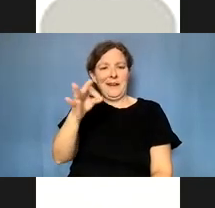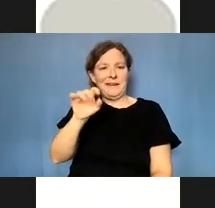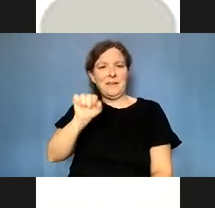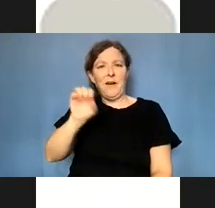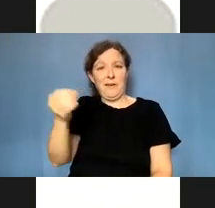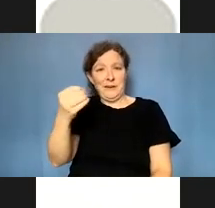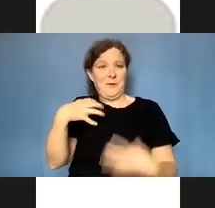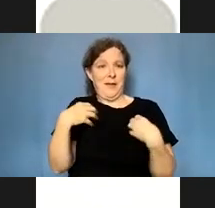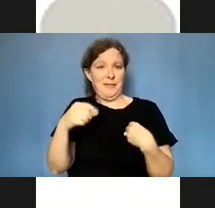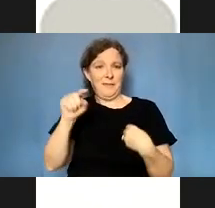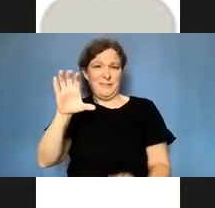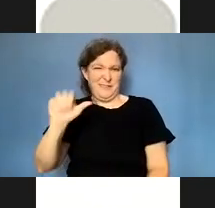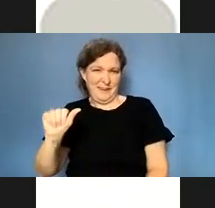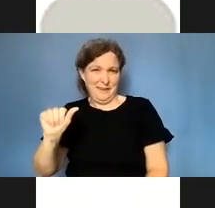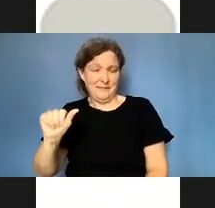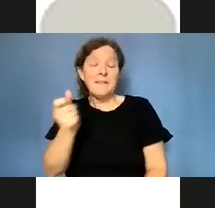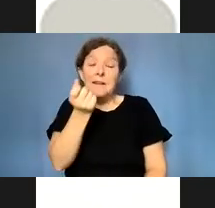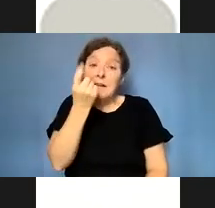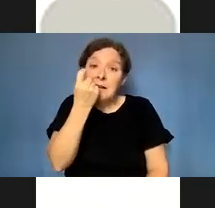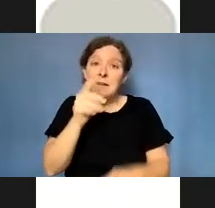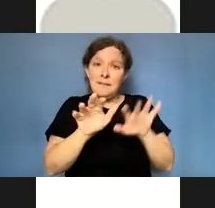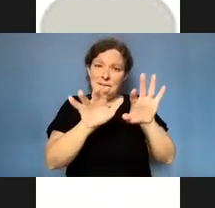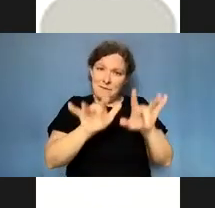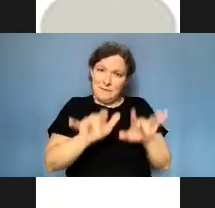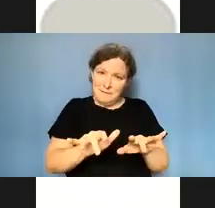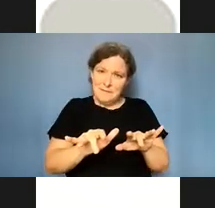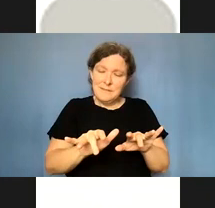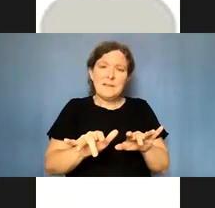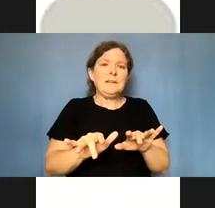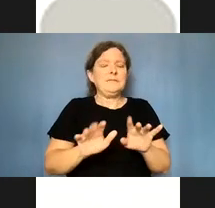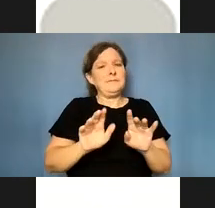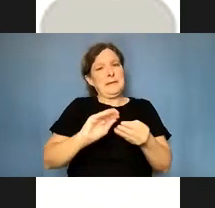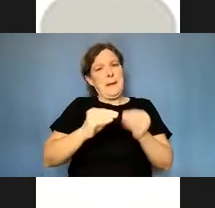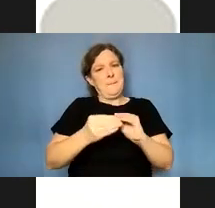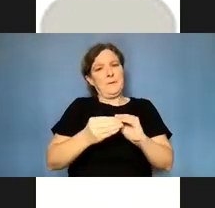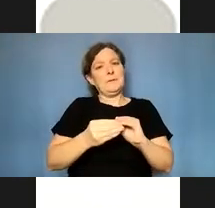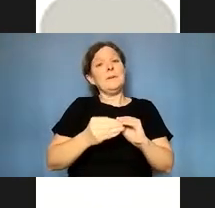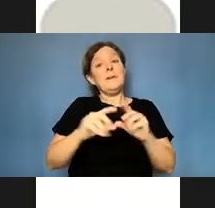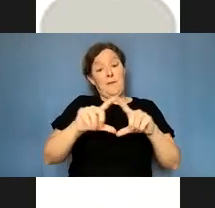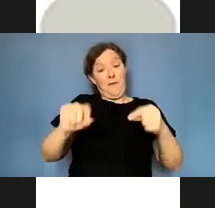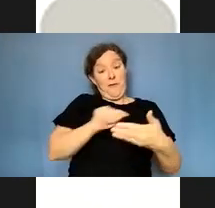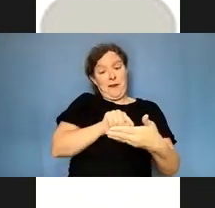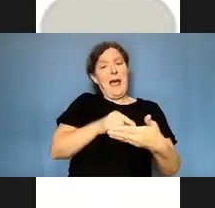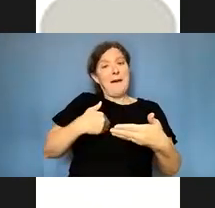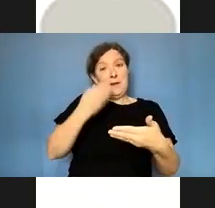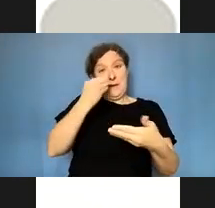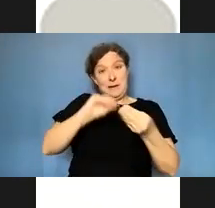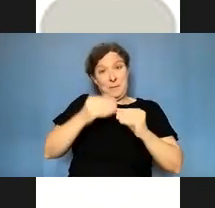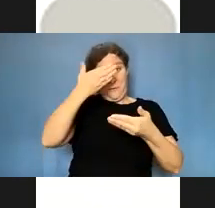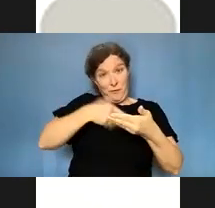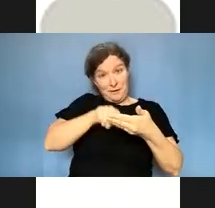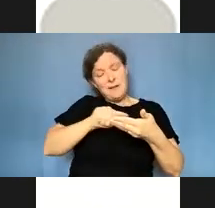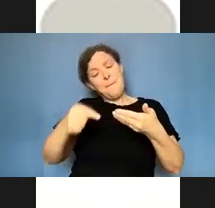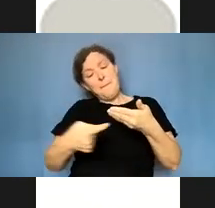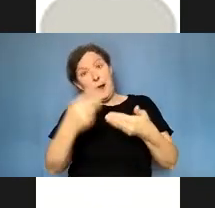covid19.ontariohealth.ca. This does require putting in the numbers into the website on both the front and the back of your card. So